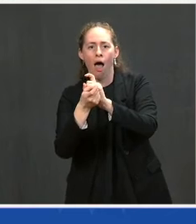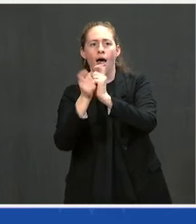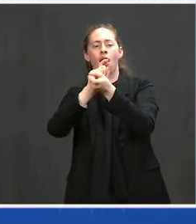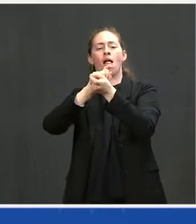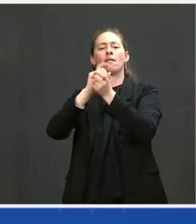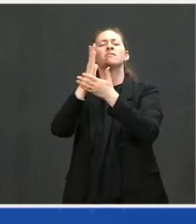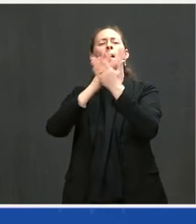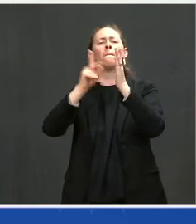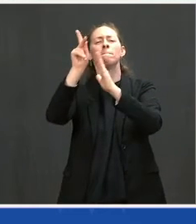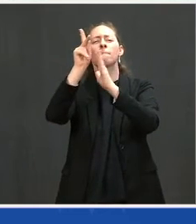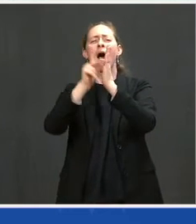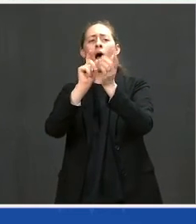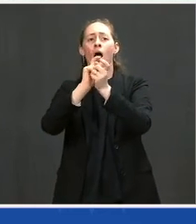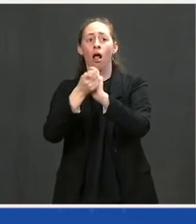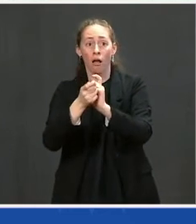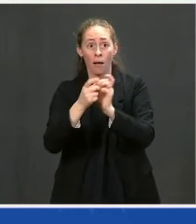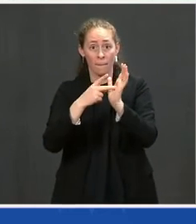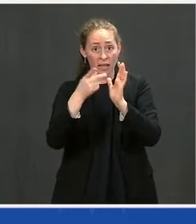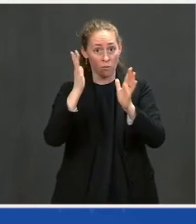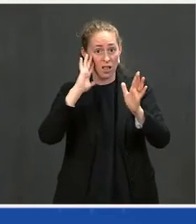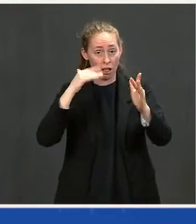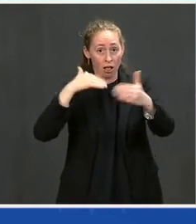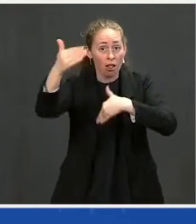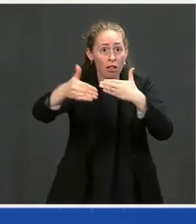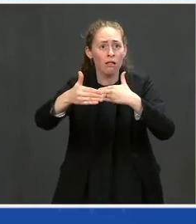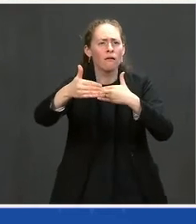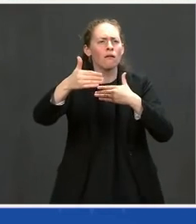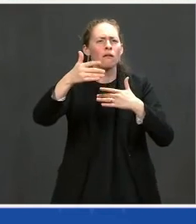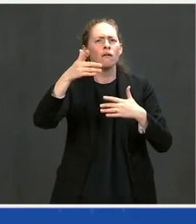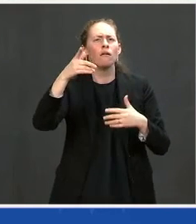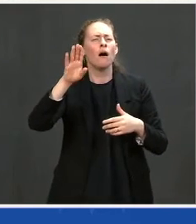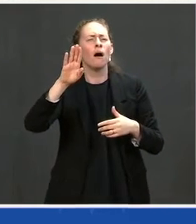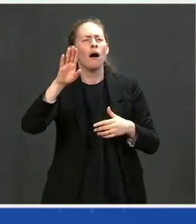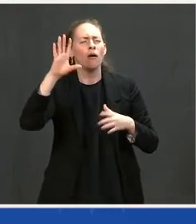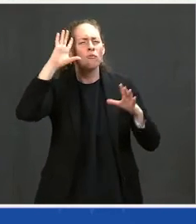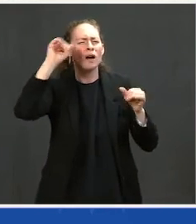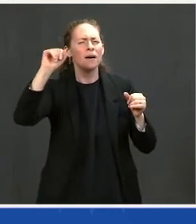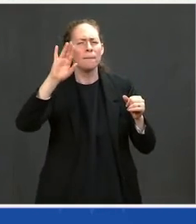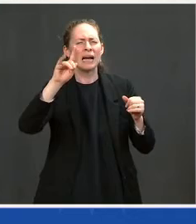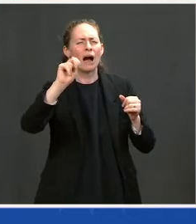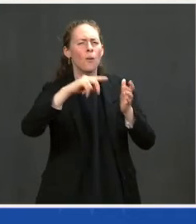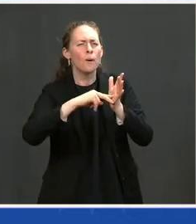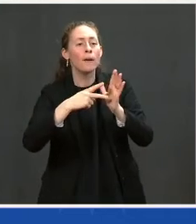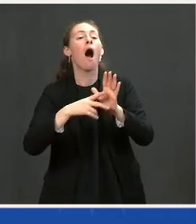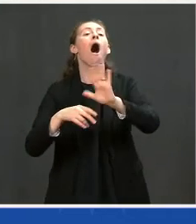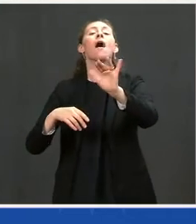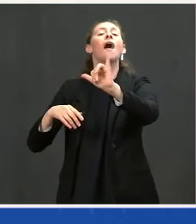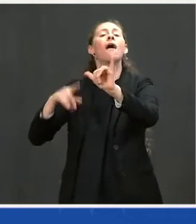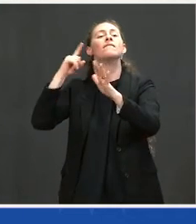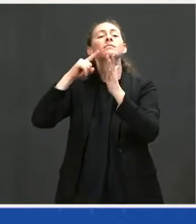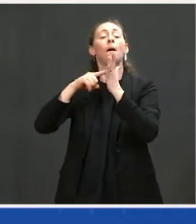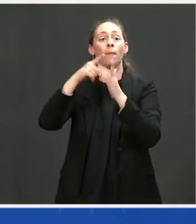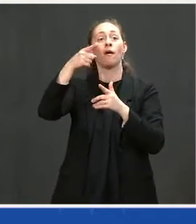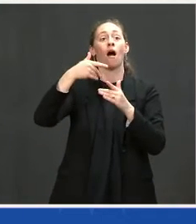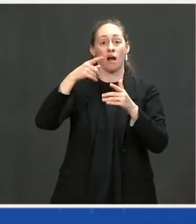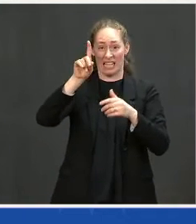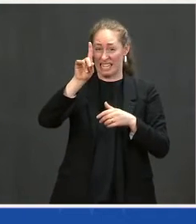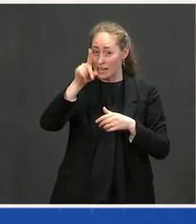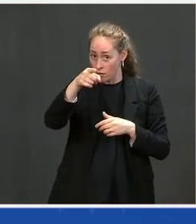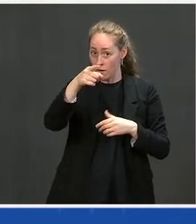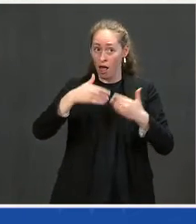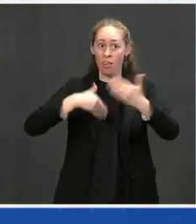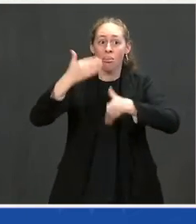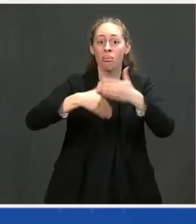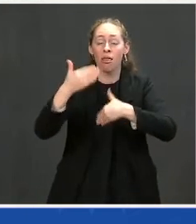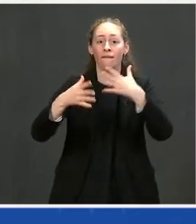sorry? Policies? Did you move too quickly to roll back some of the executive orders of your predecessor? First